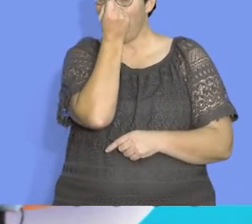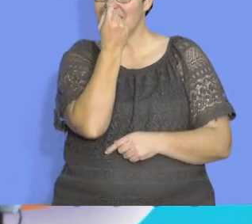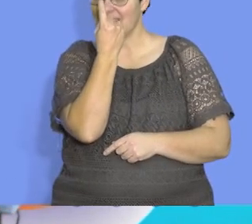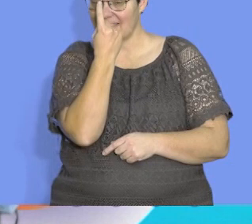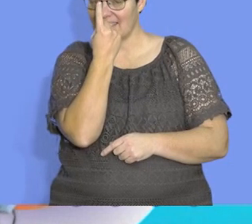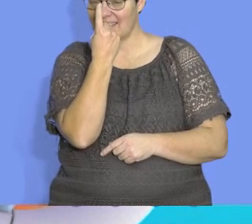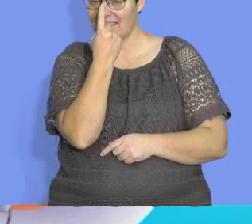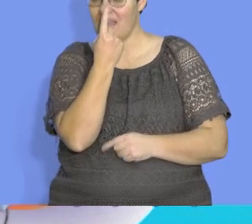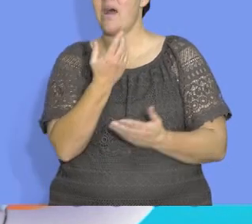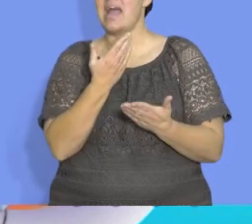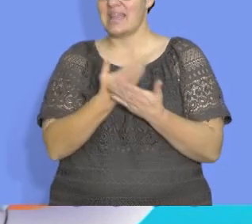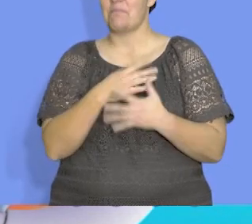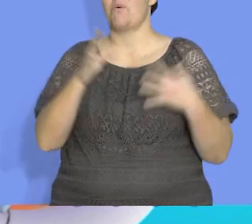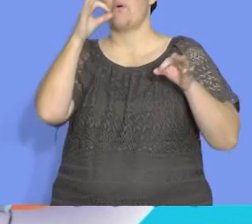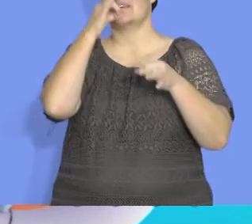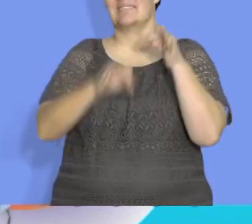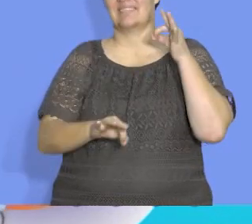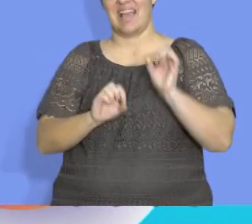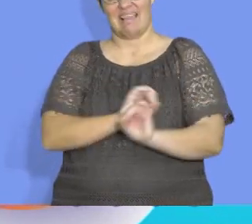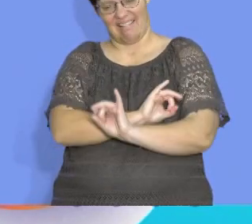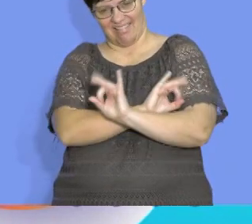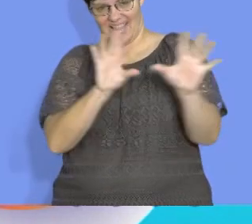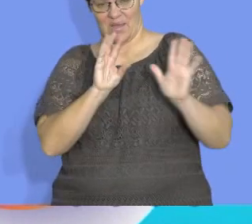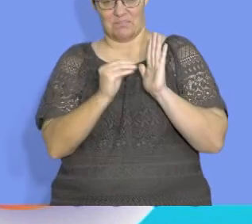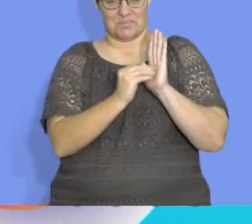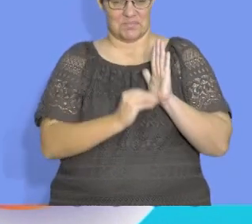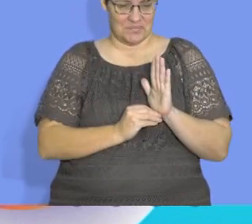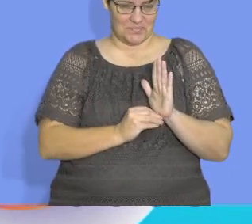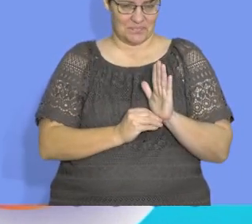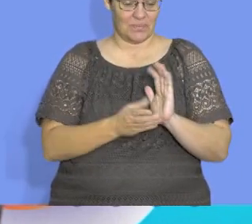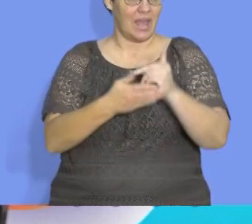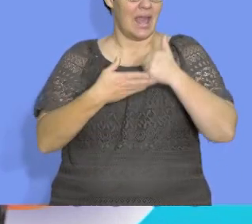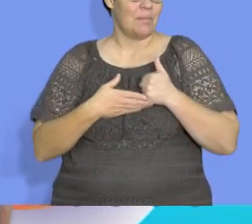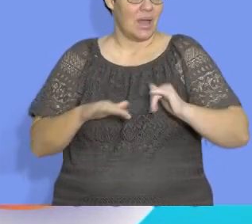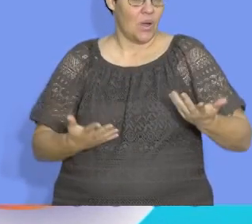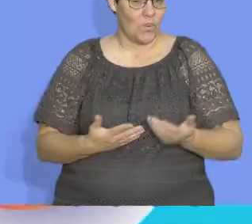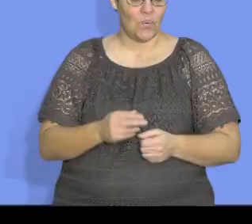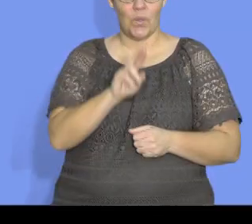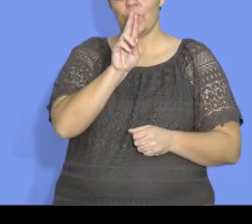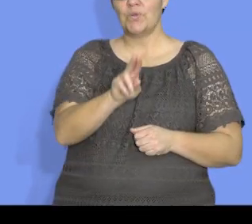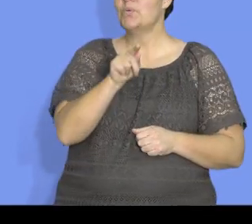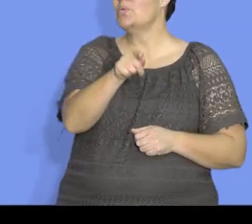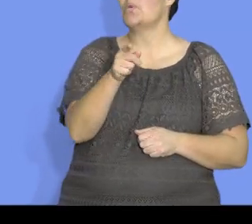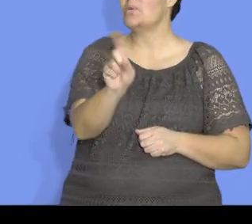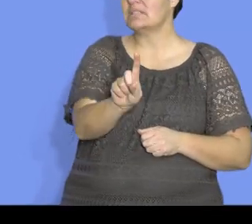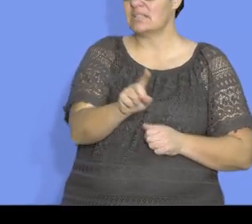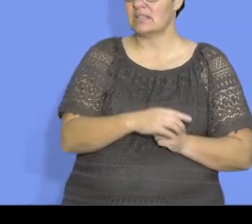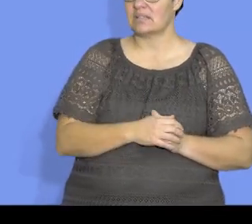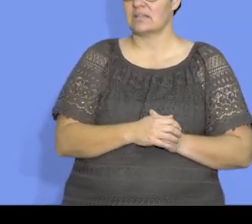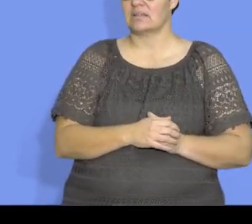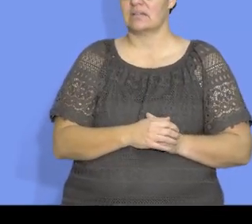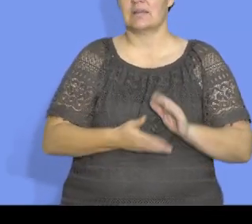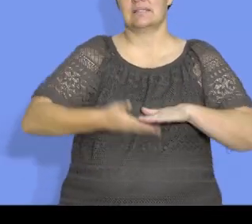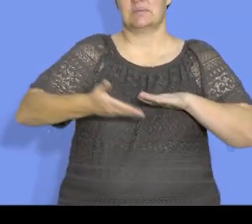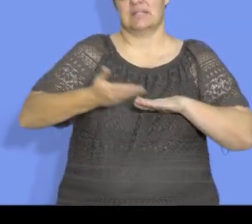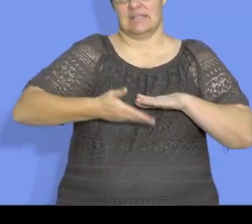to understand that we can simplify it a little bit. And to help us, the u there stands